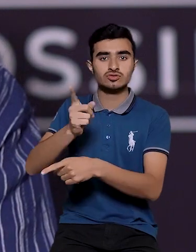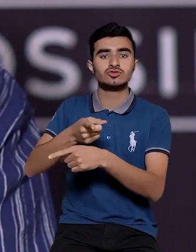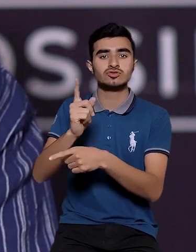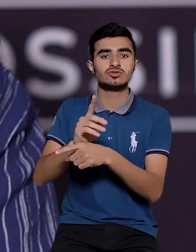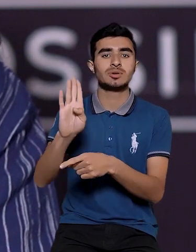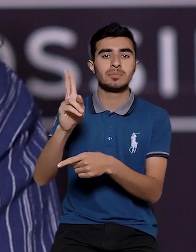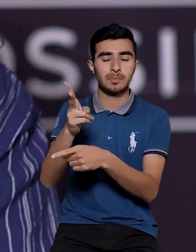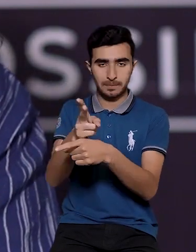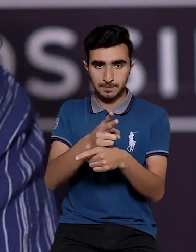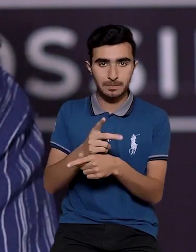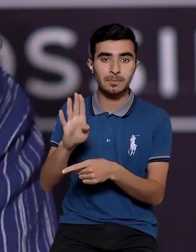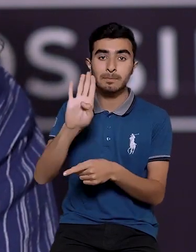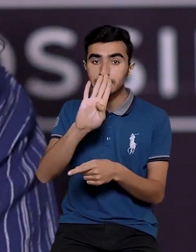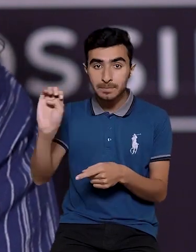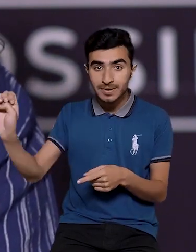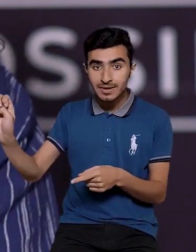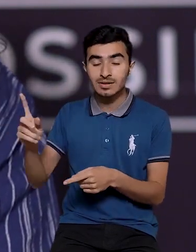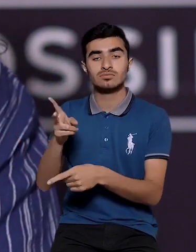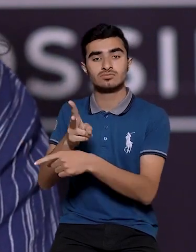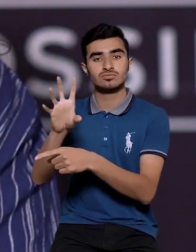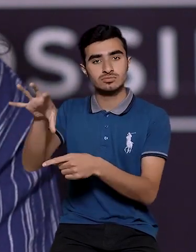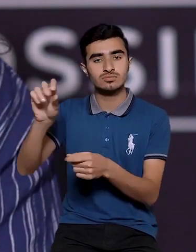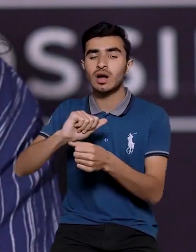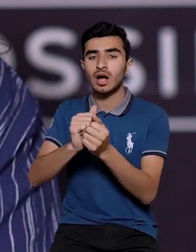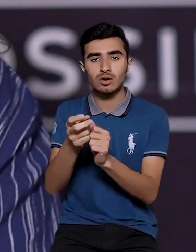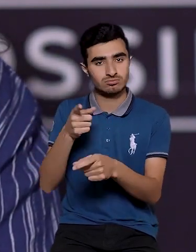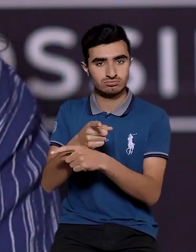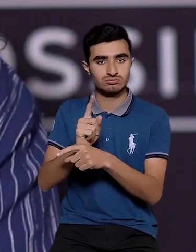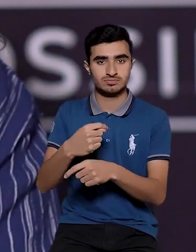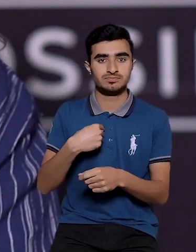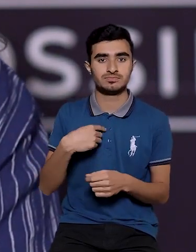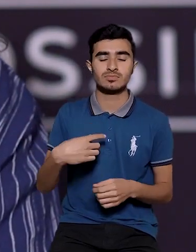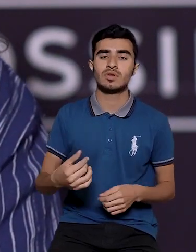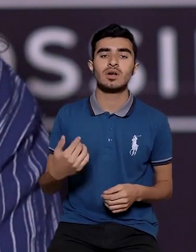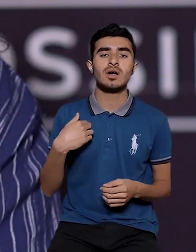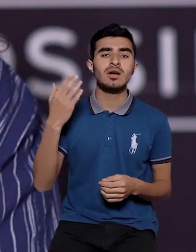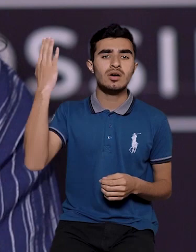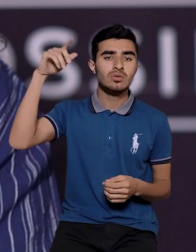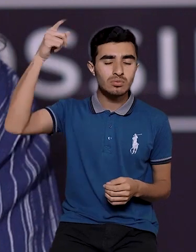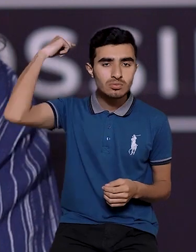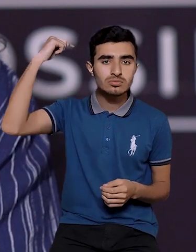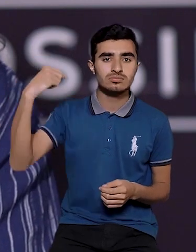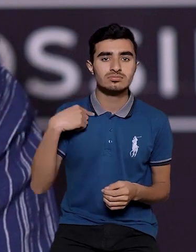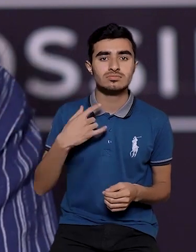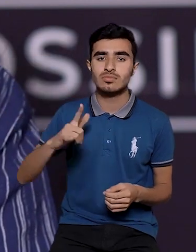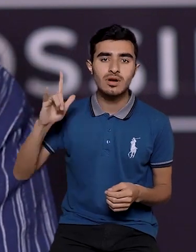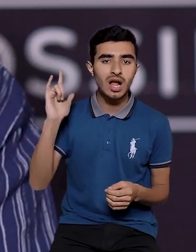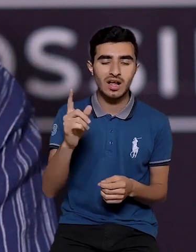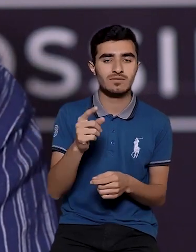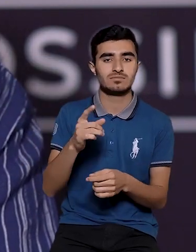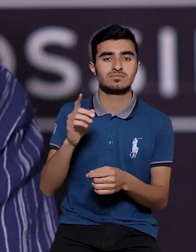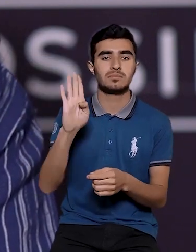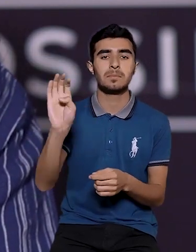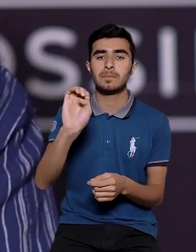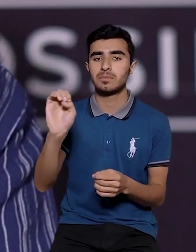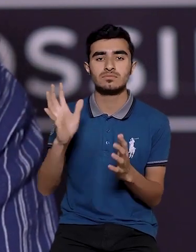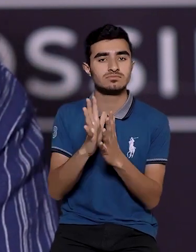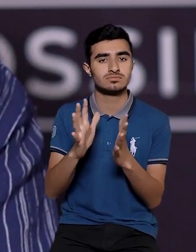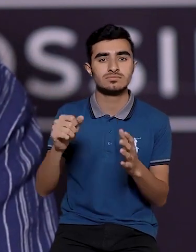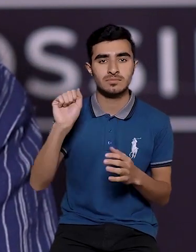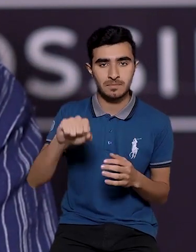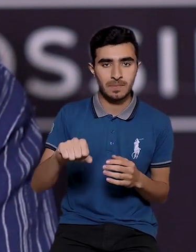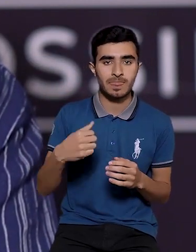few years, even before I started doing the courses. But it all started with me being into